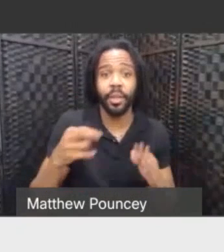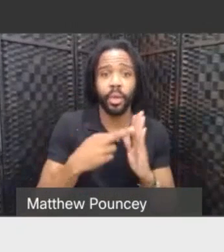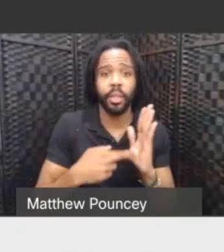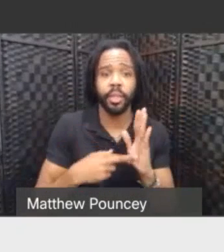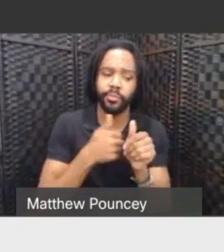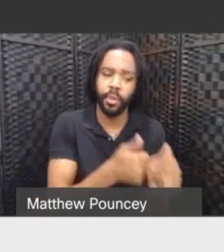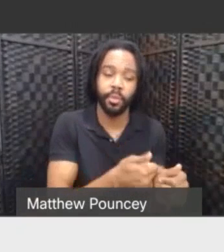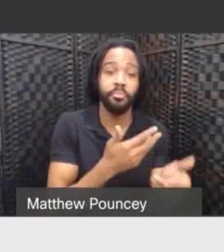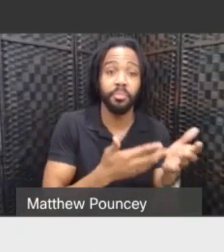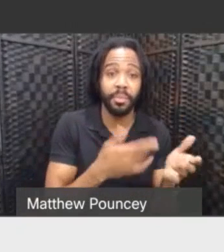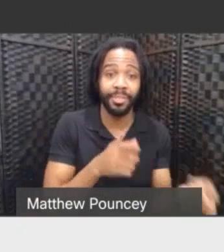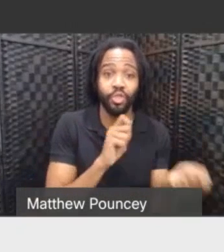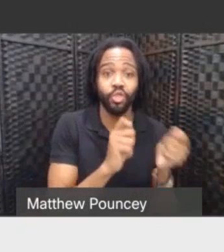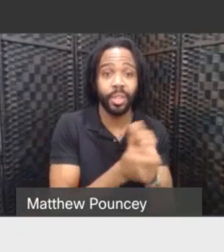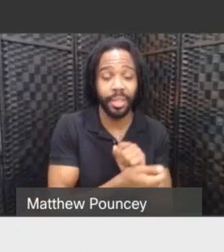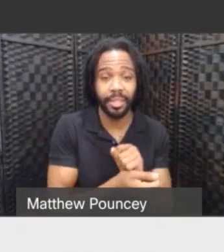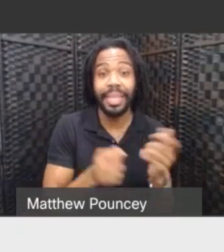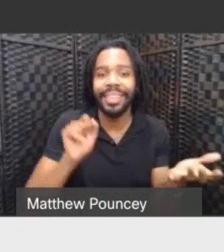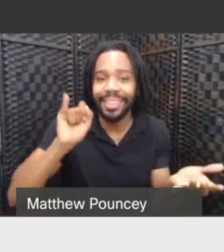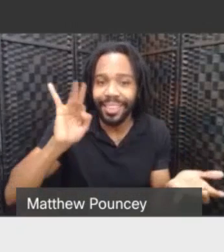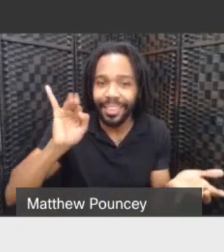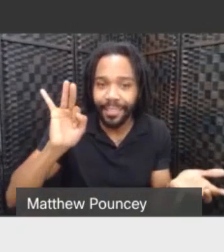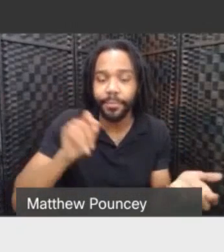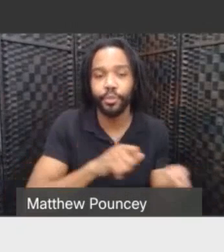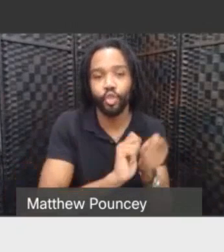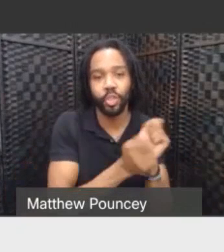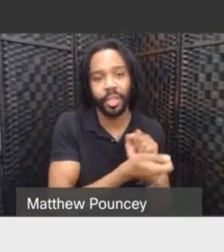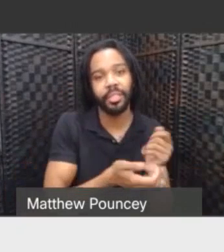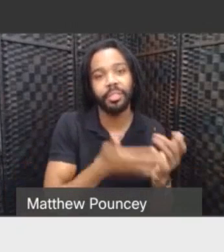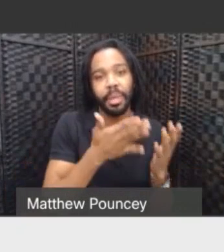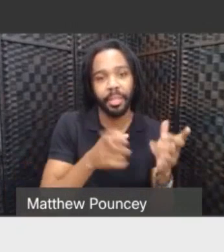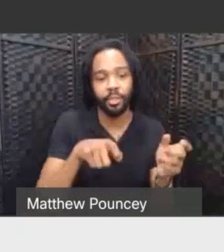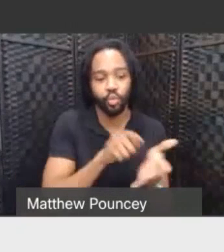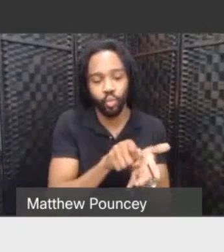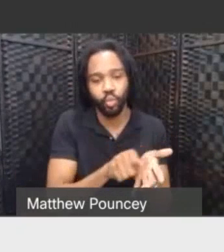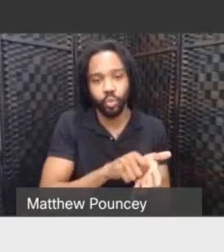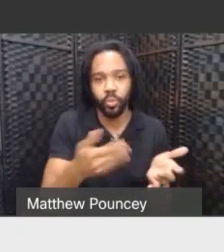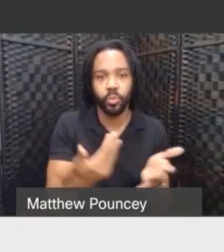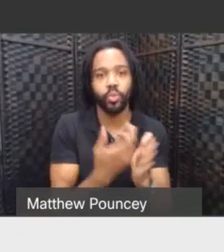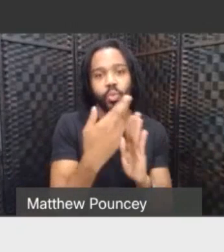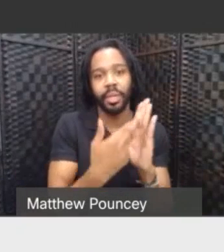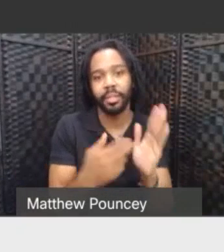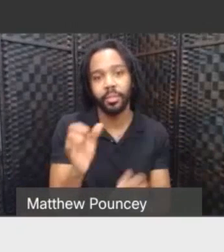might require, if it were to change, might require a regulatory change, I think.